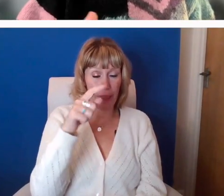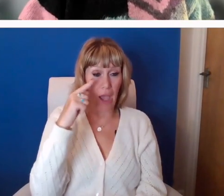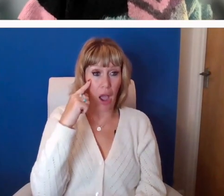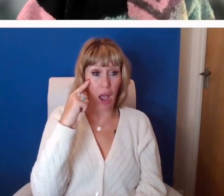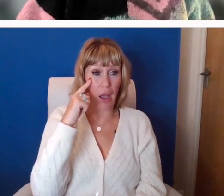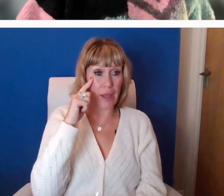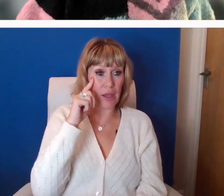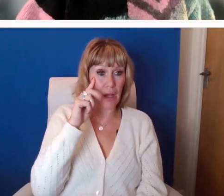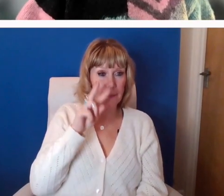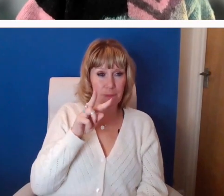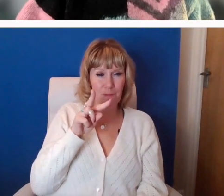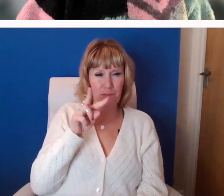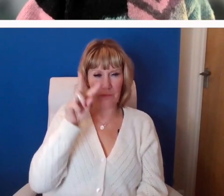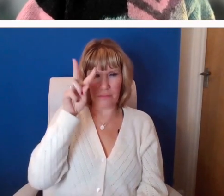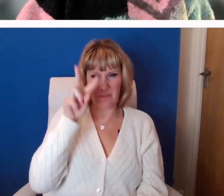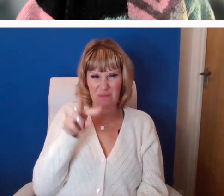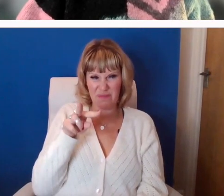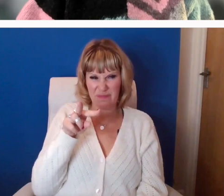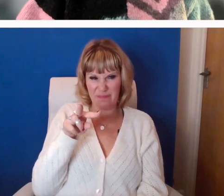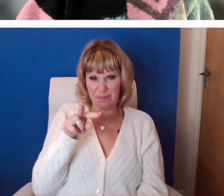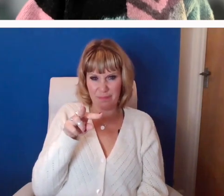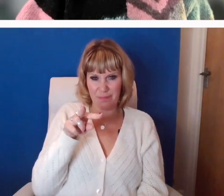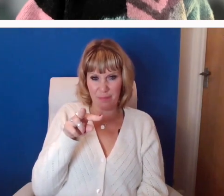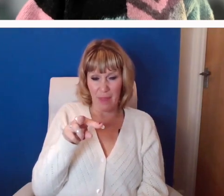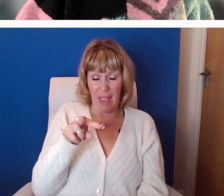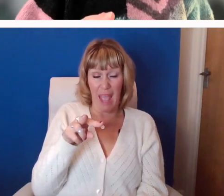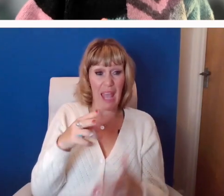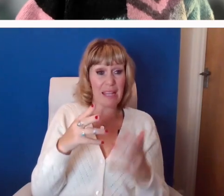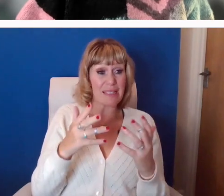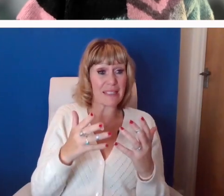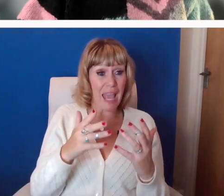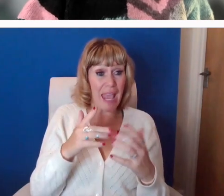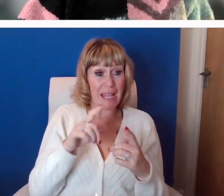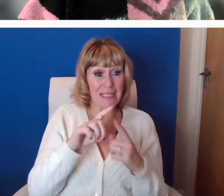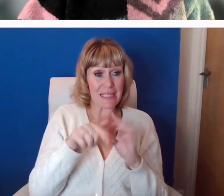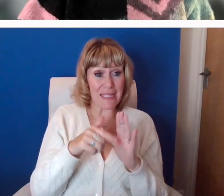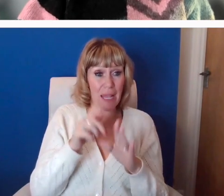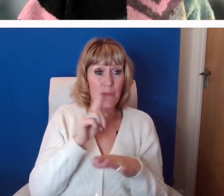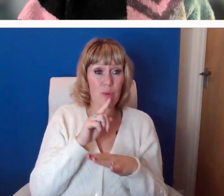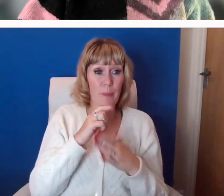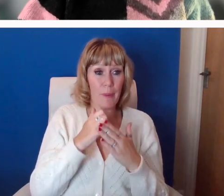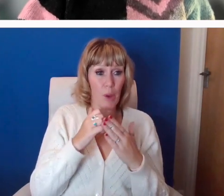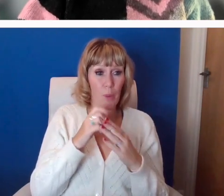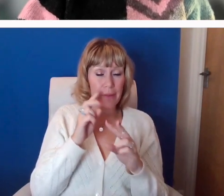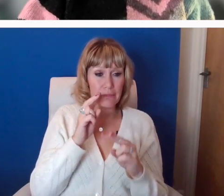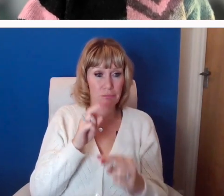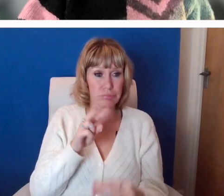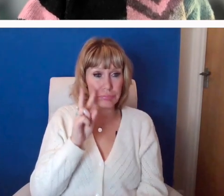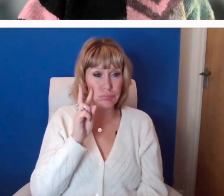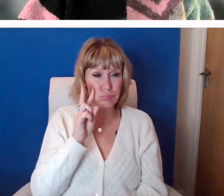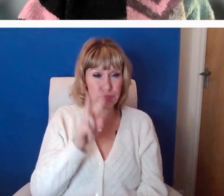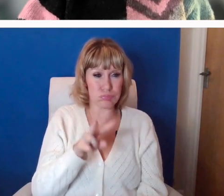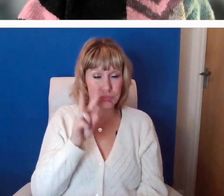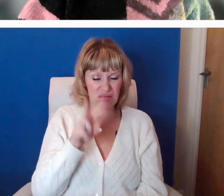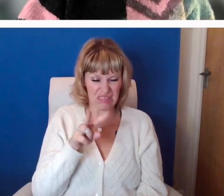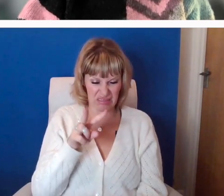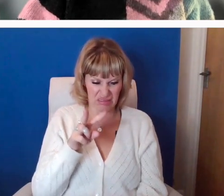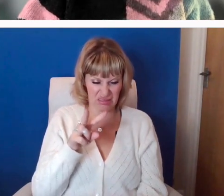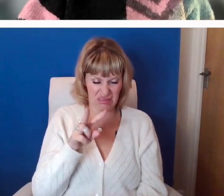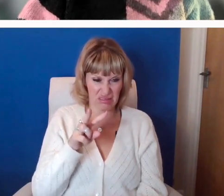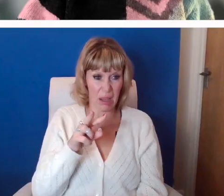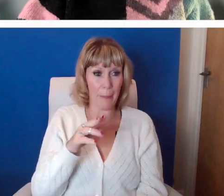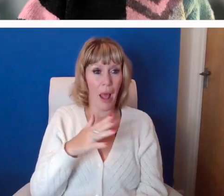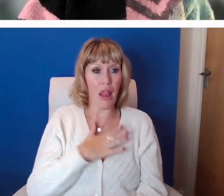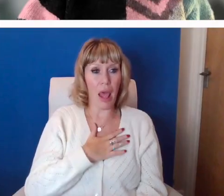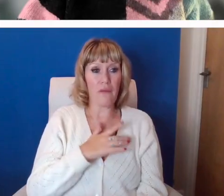so stared at as disabled women, and particularly in this day and age, I just love the staring back. And I can see from the reactions that so